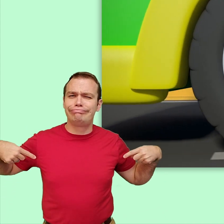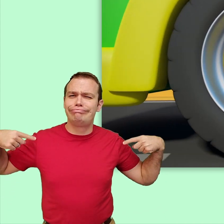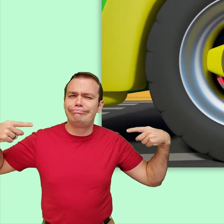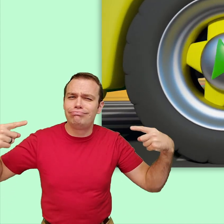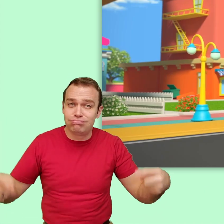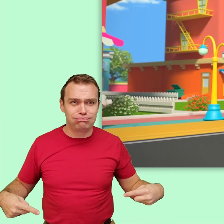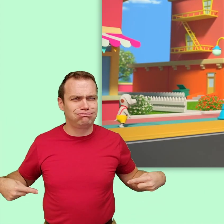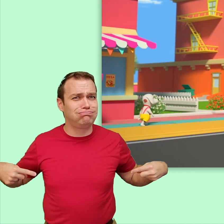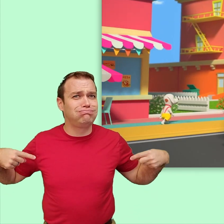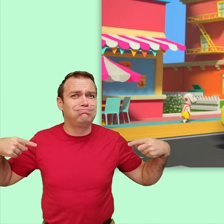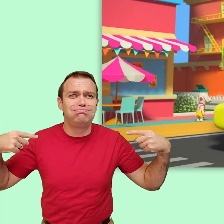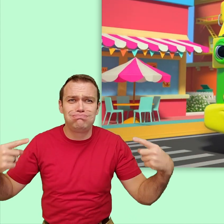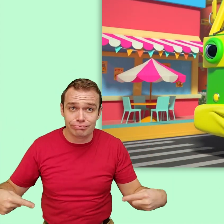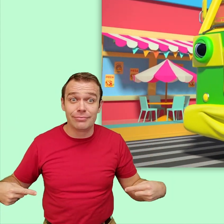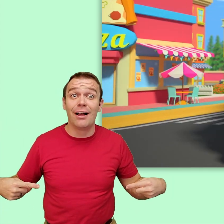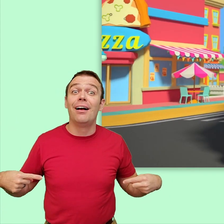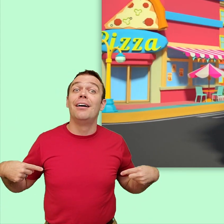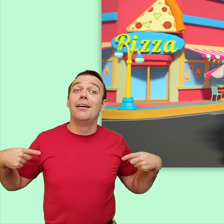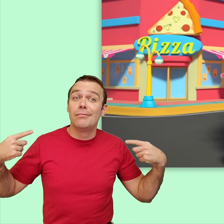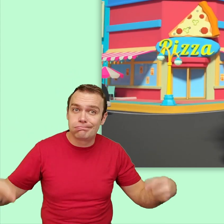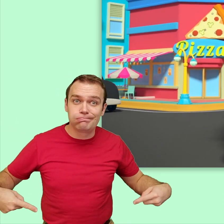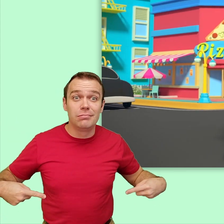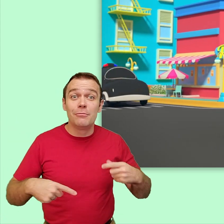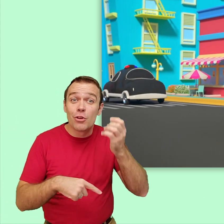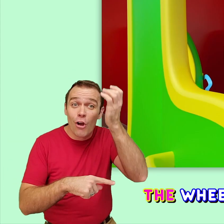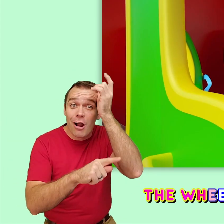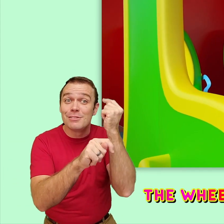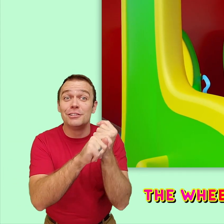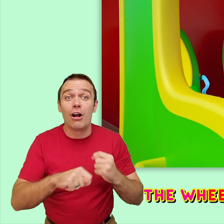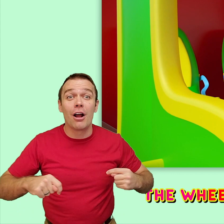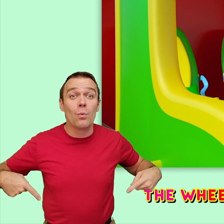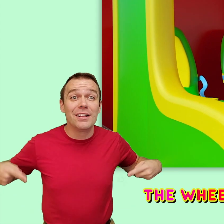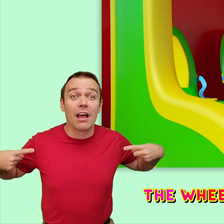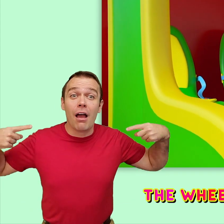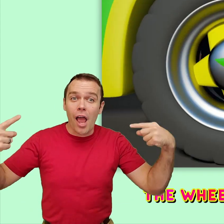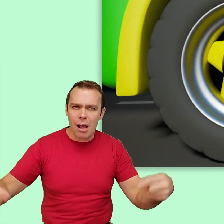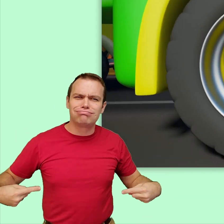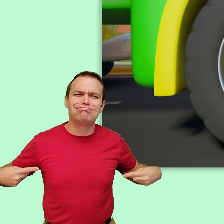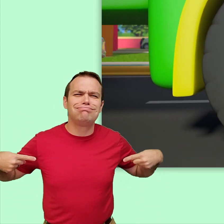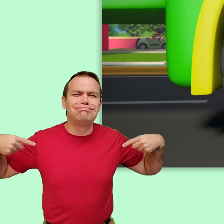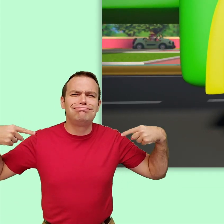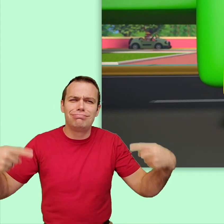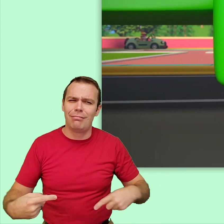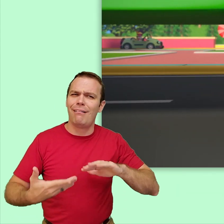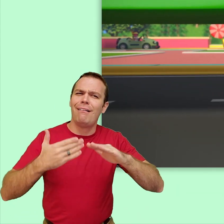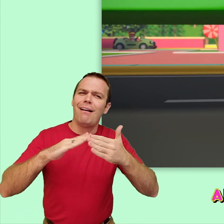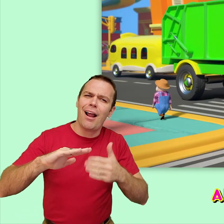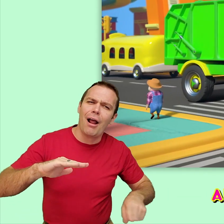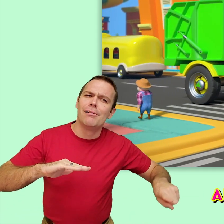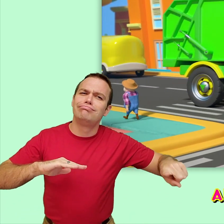and round, round and round, round and round. The wheels on the garbage truck go round and